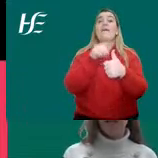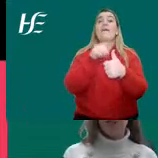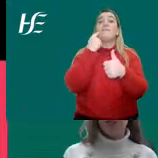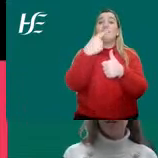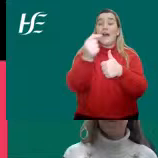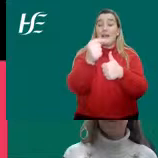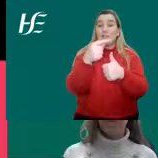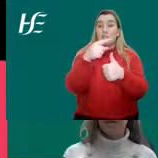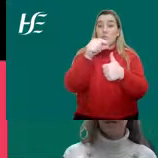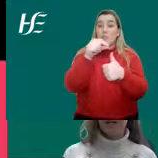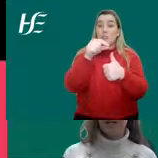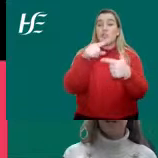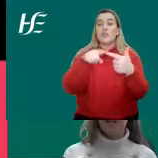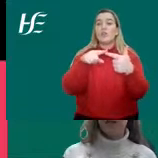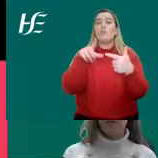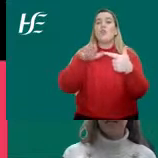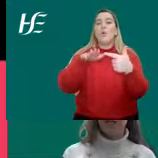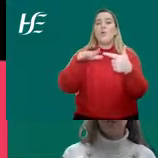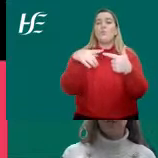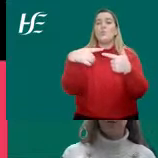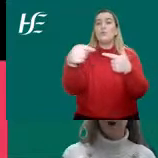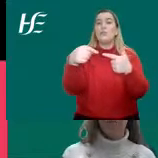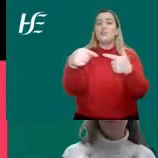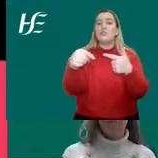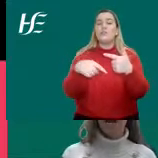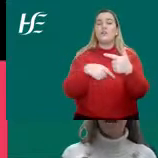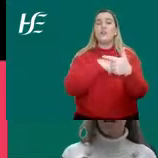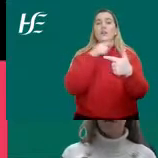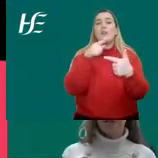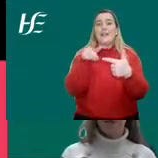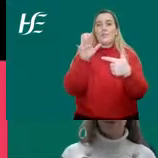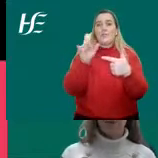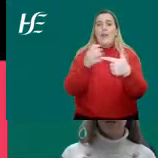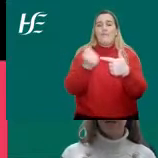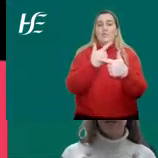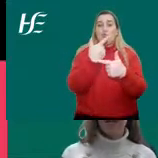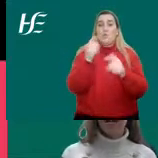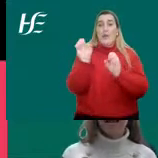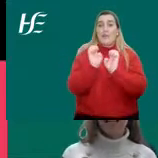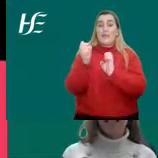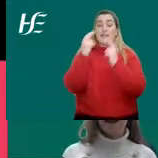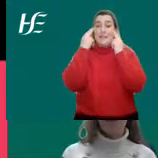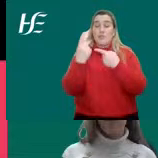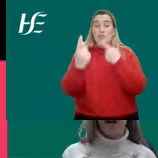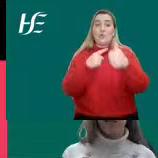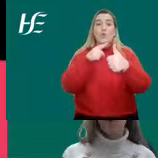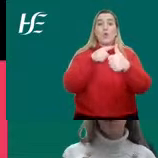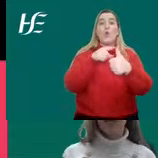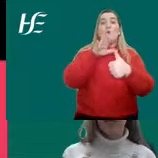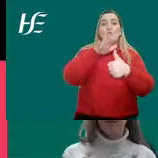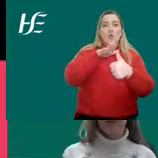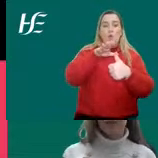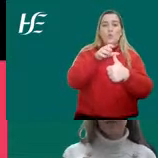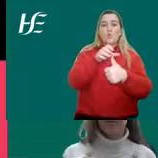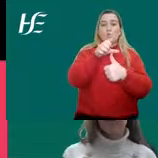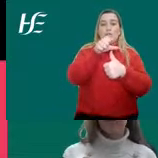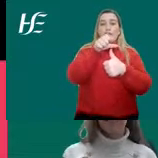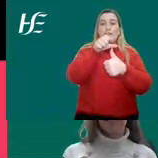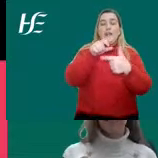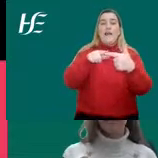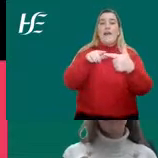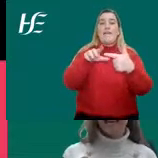why there are two types of exercises that we need to perform, our slow squeezes and our fast quick